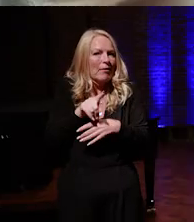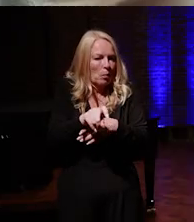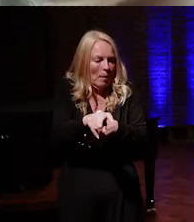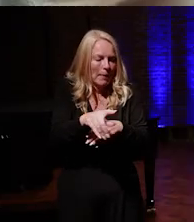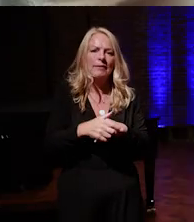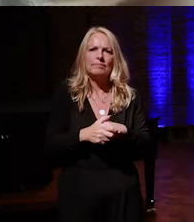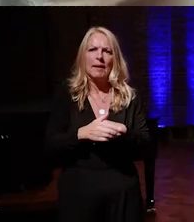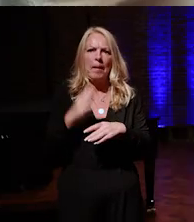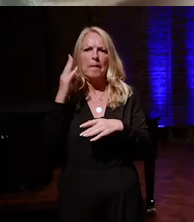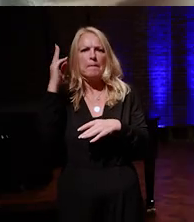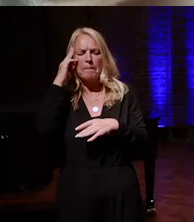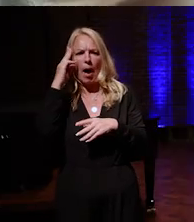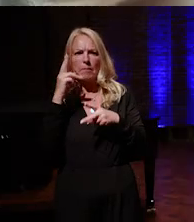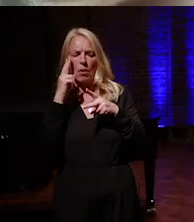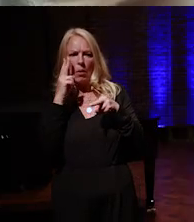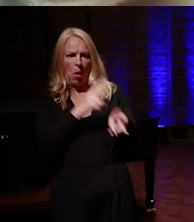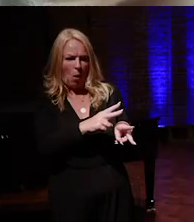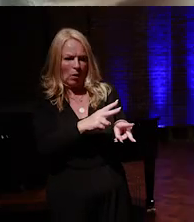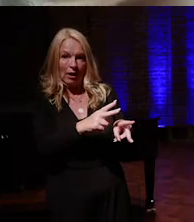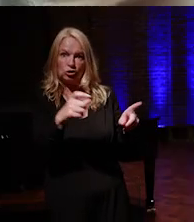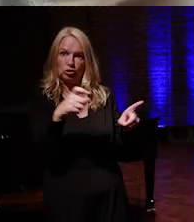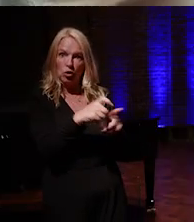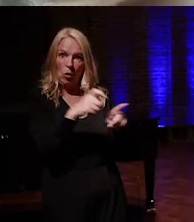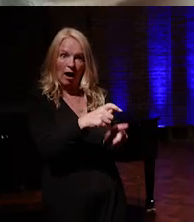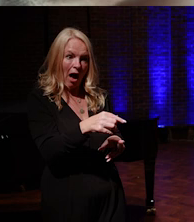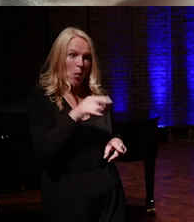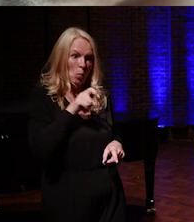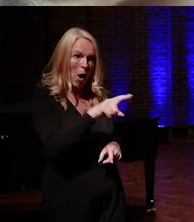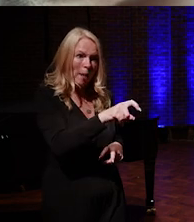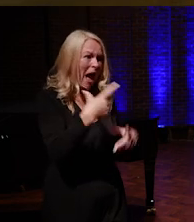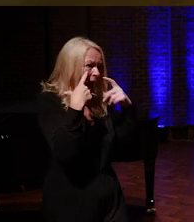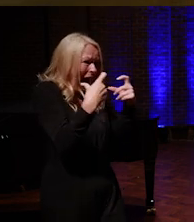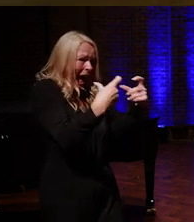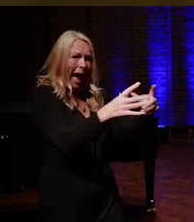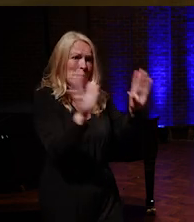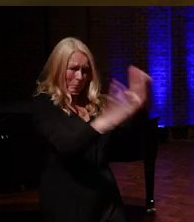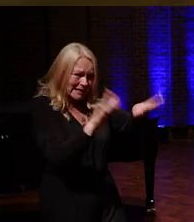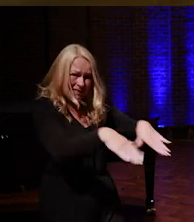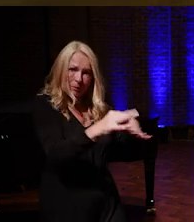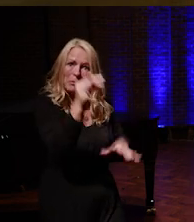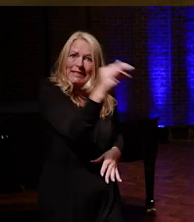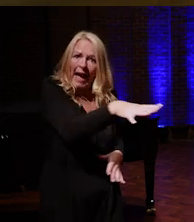Mum looks over, sees her daughter holding this worm, and screams, put that down!